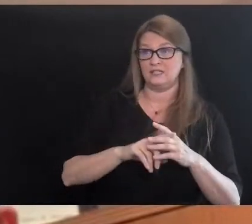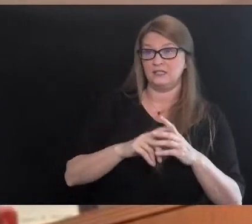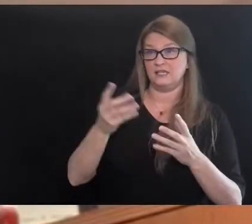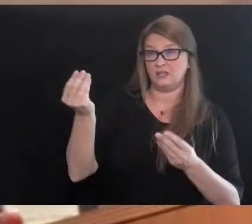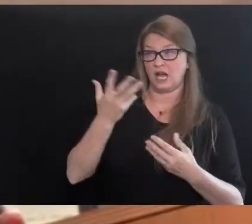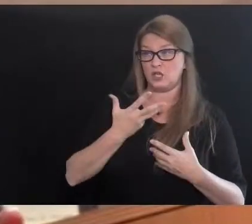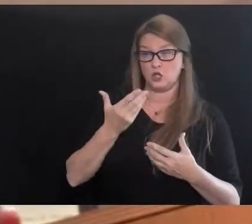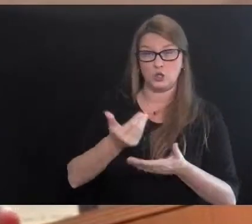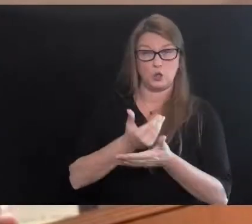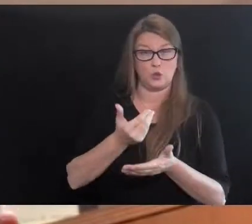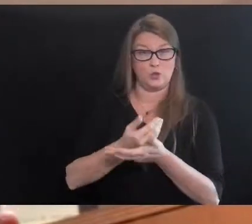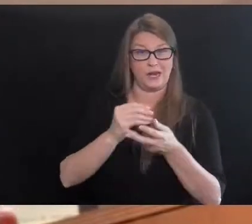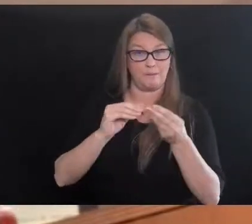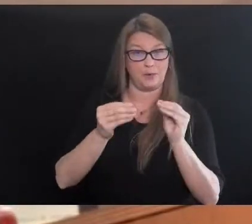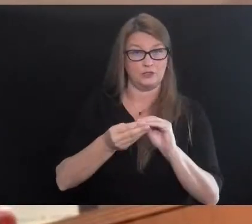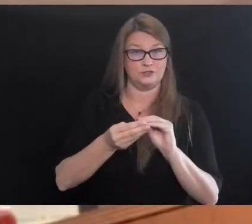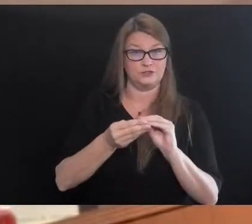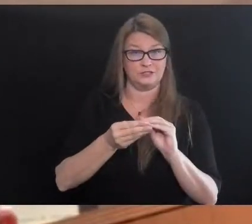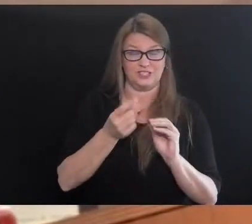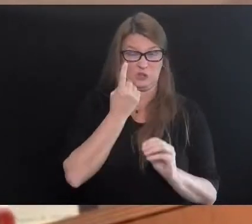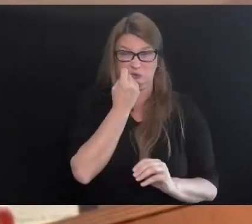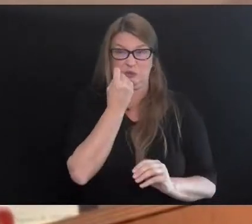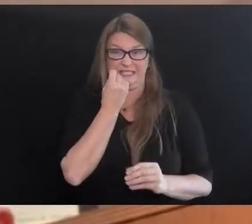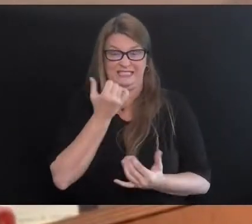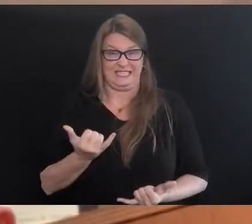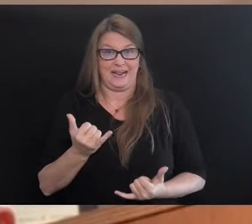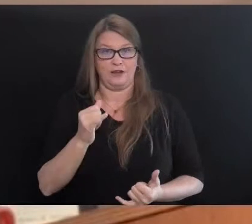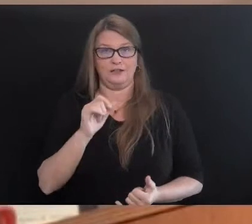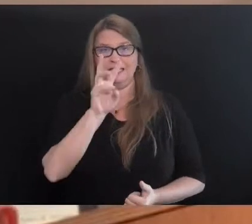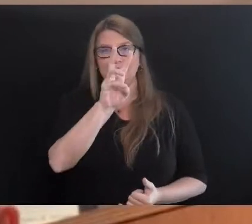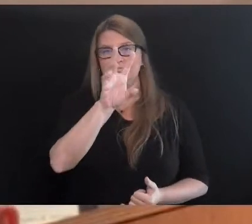updated numbers, and as Dr. Marsh pointed out,